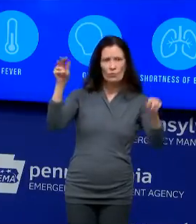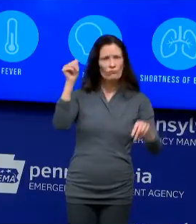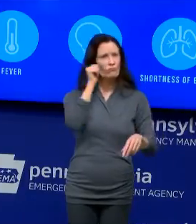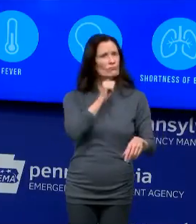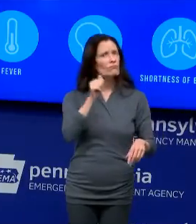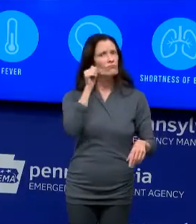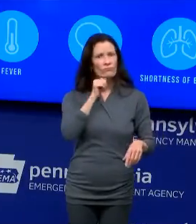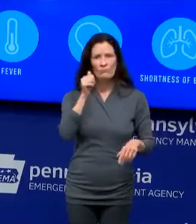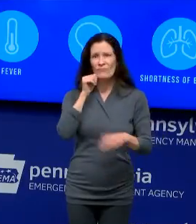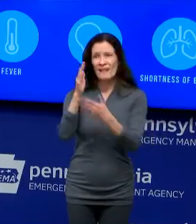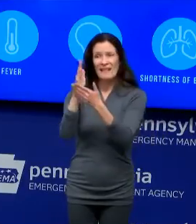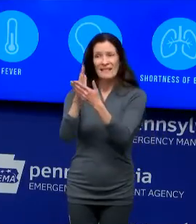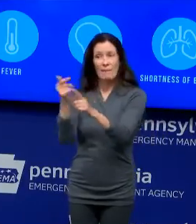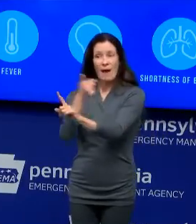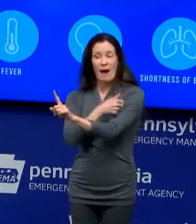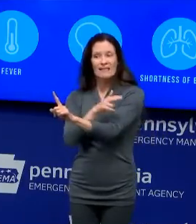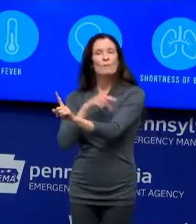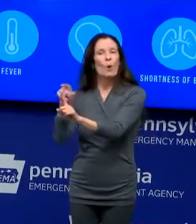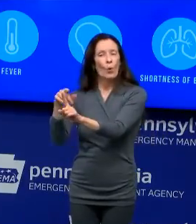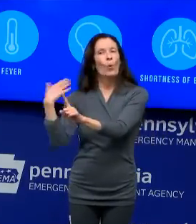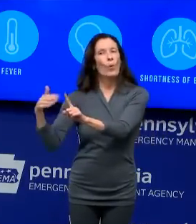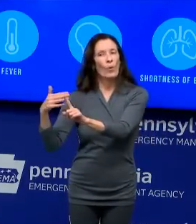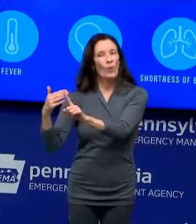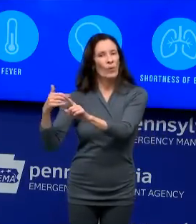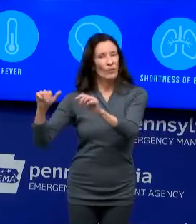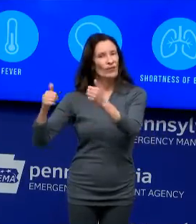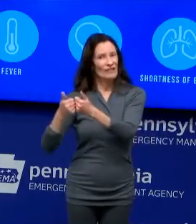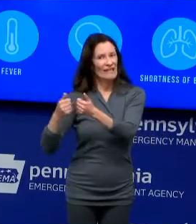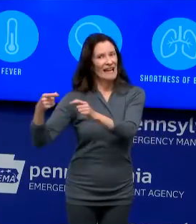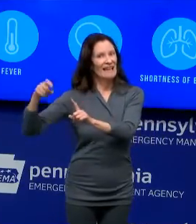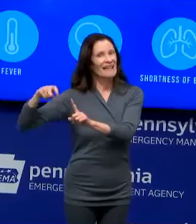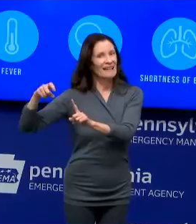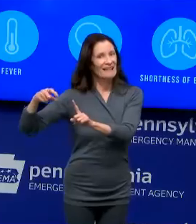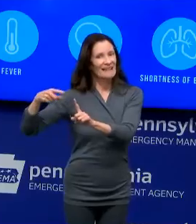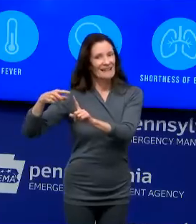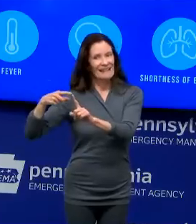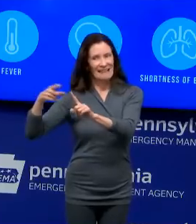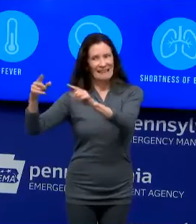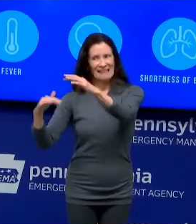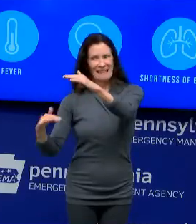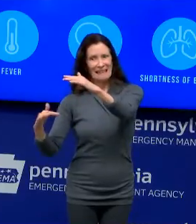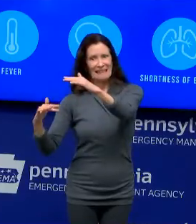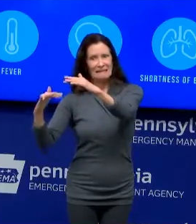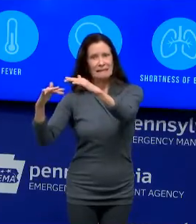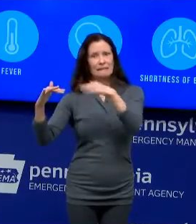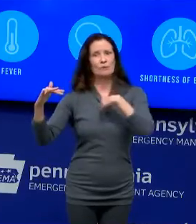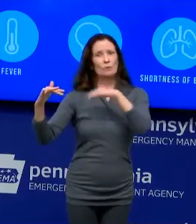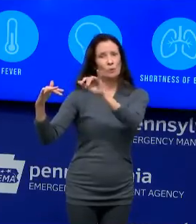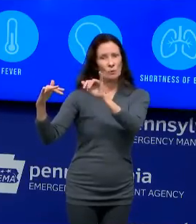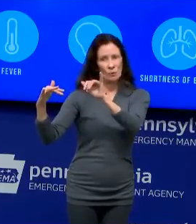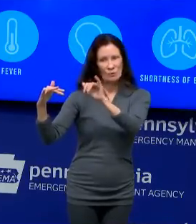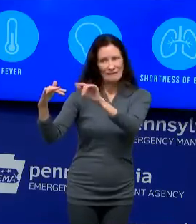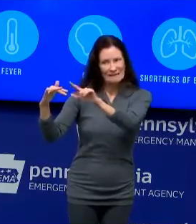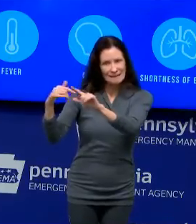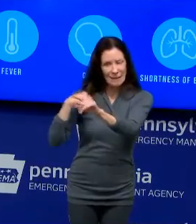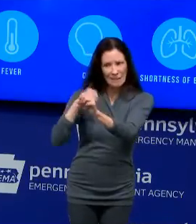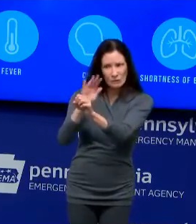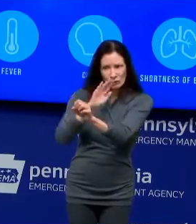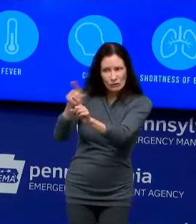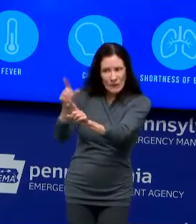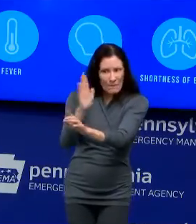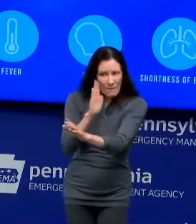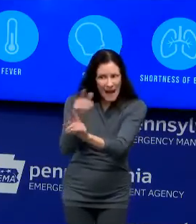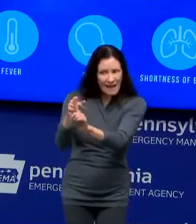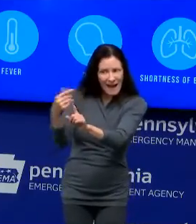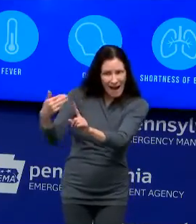municipal health departments and the hospitals. We want to make sure that they have enough beds, that they have adequate staffing, that they have adequate